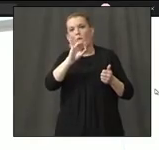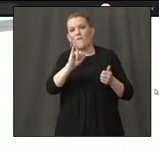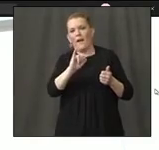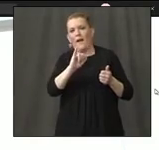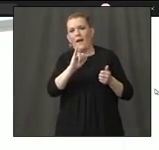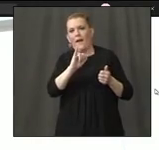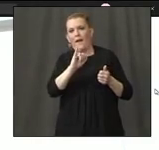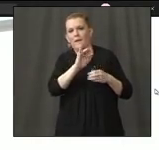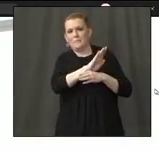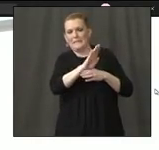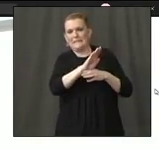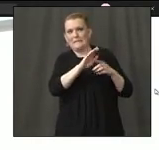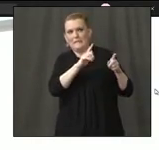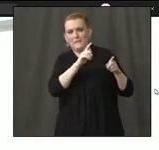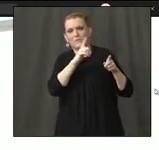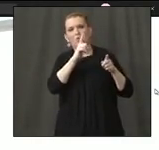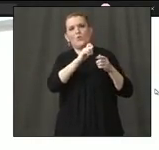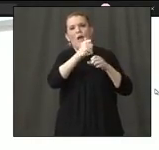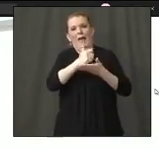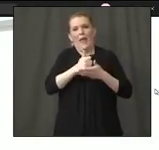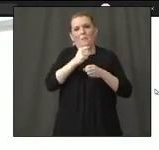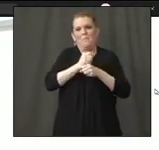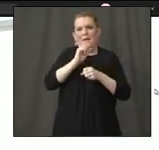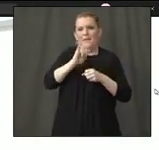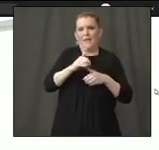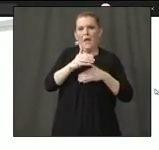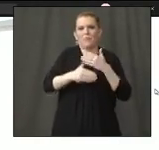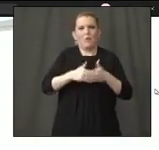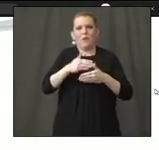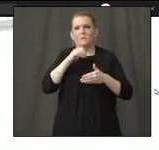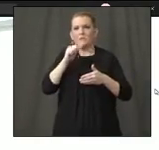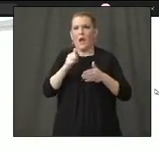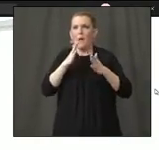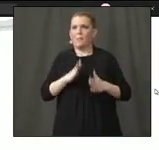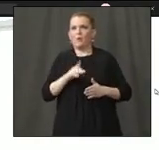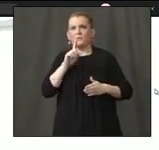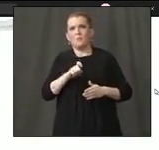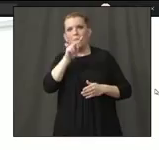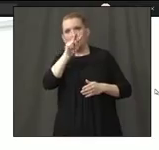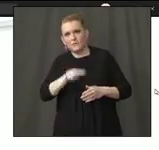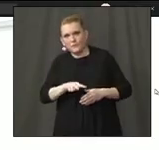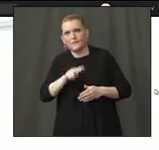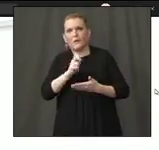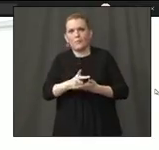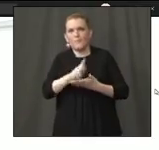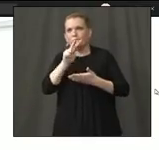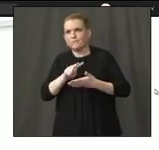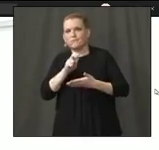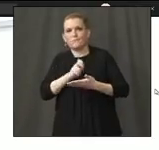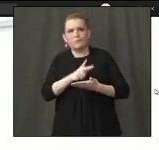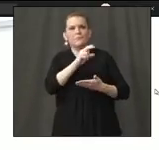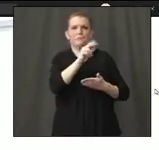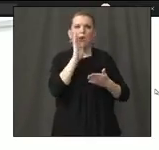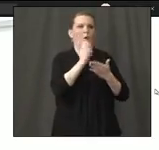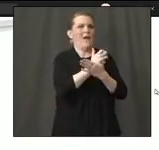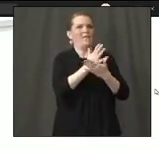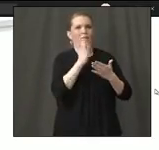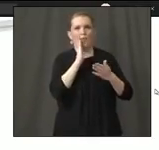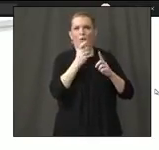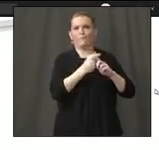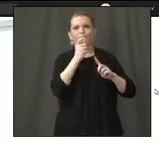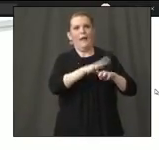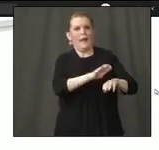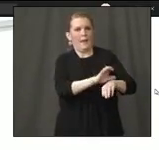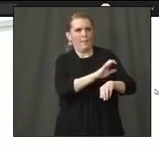completely automate that process. And so our goal now is to, again, speed up